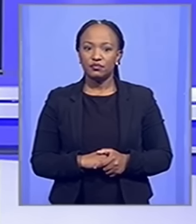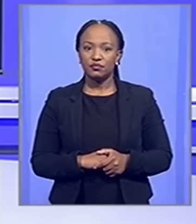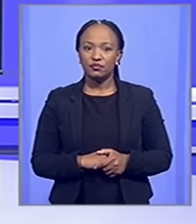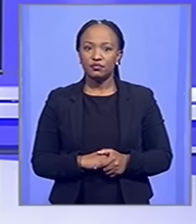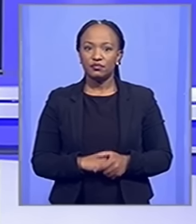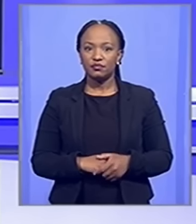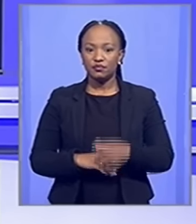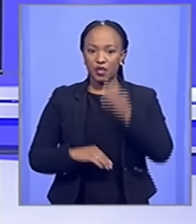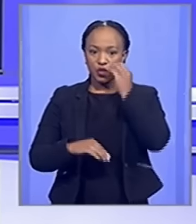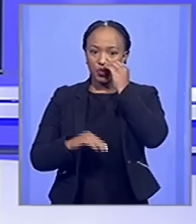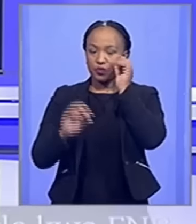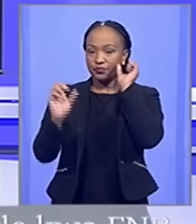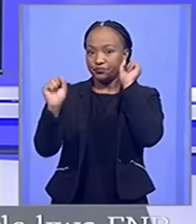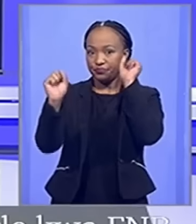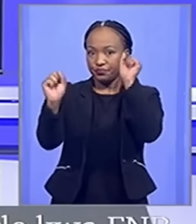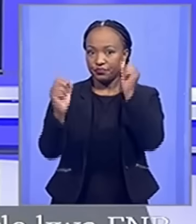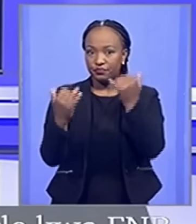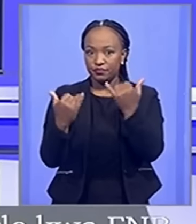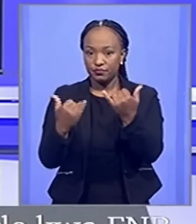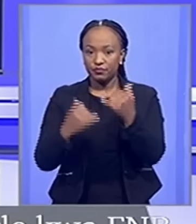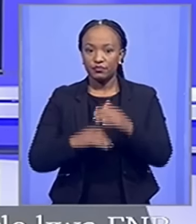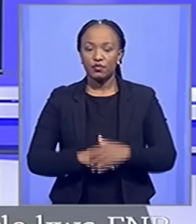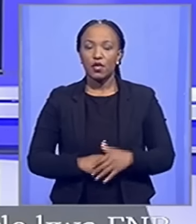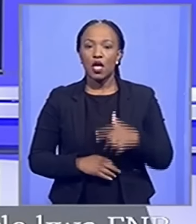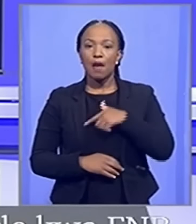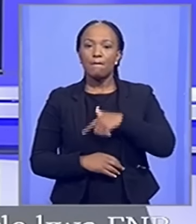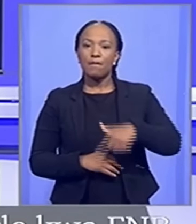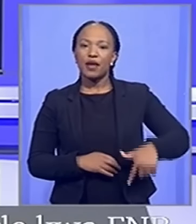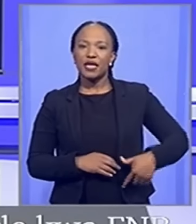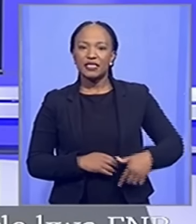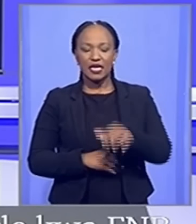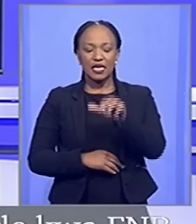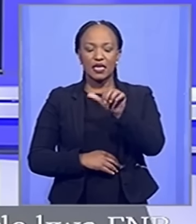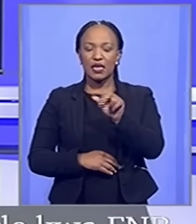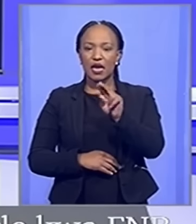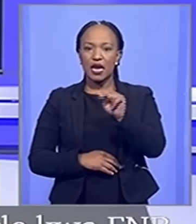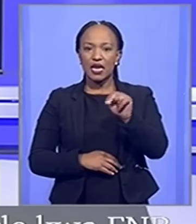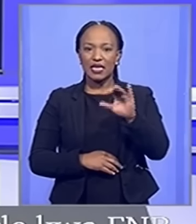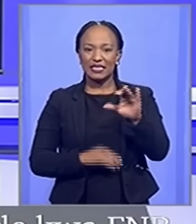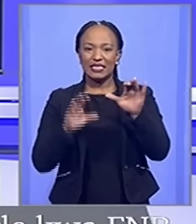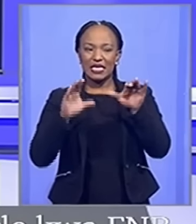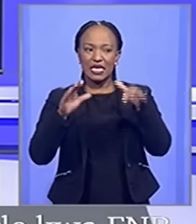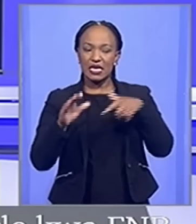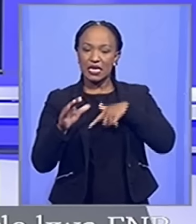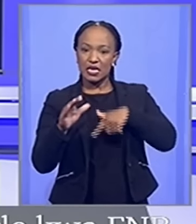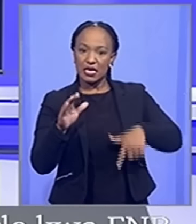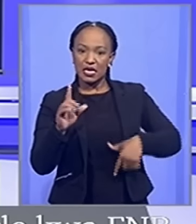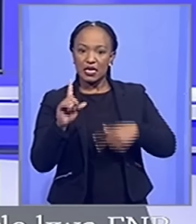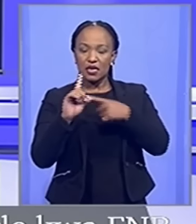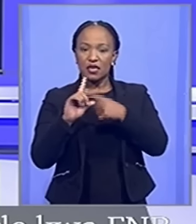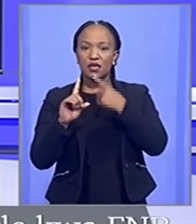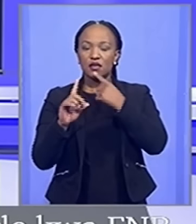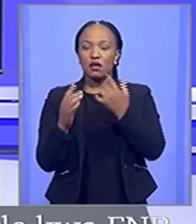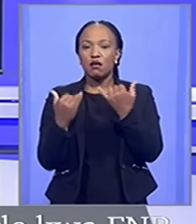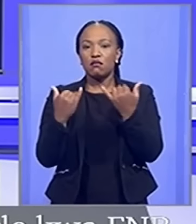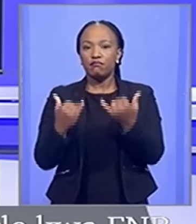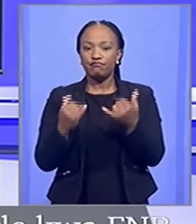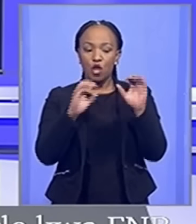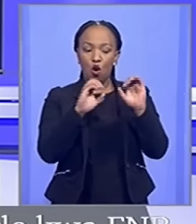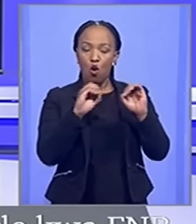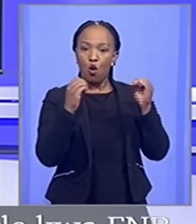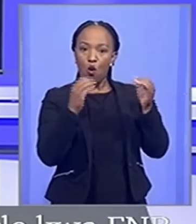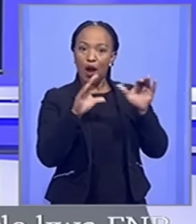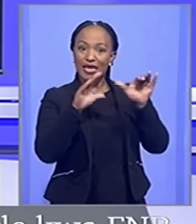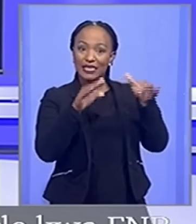Tla re diale. Moporesidente wa ANC Cyril Ramaphosa a re lekoko le tlile go itshupa gore le na le ke monokeng